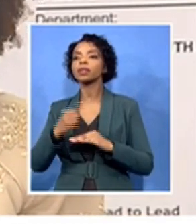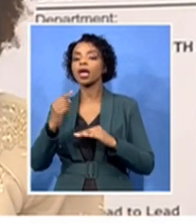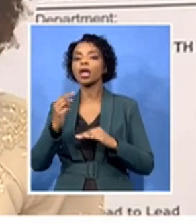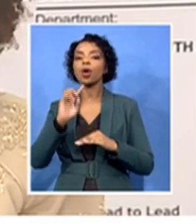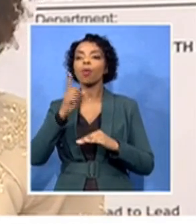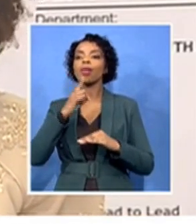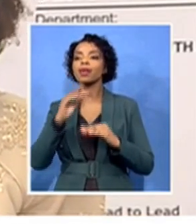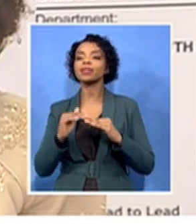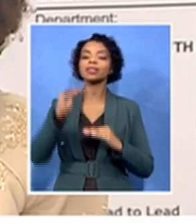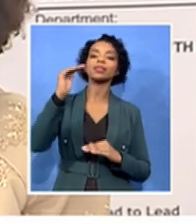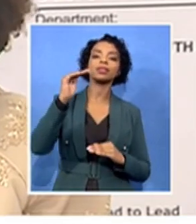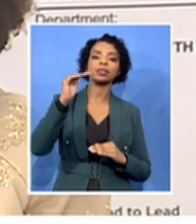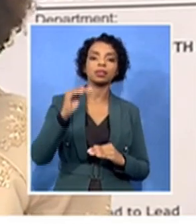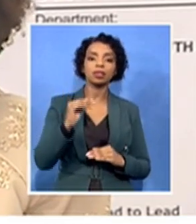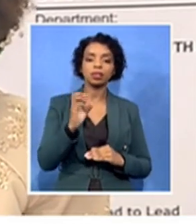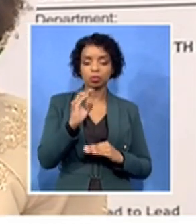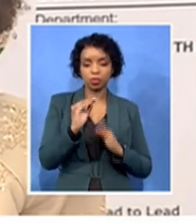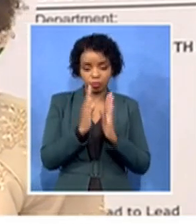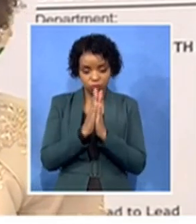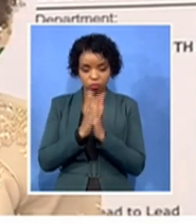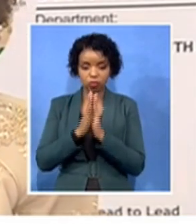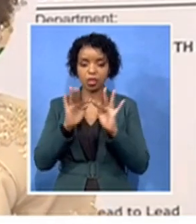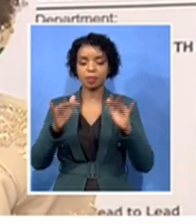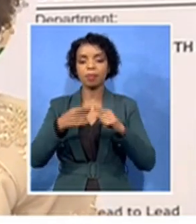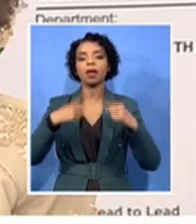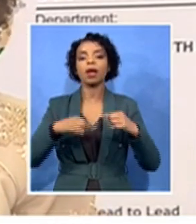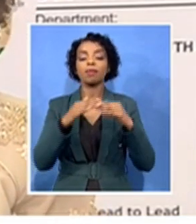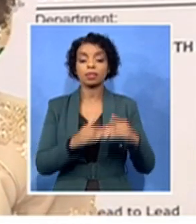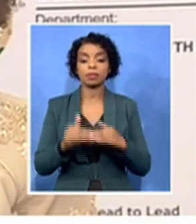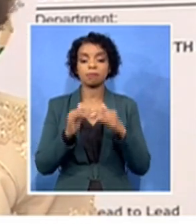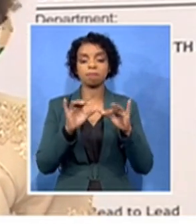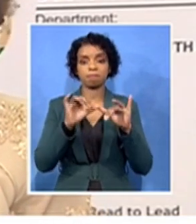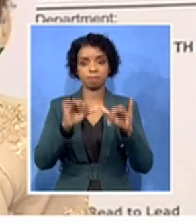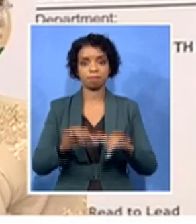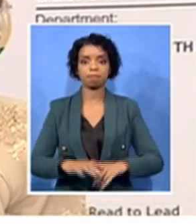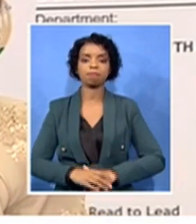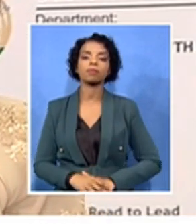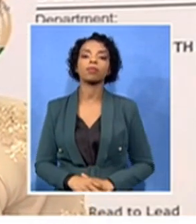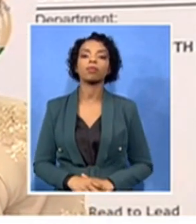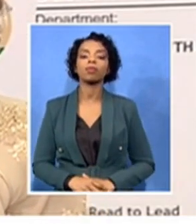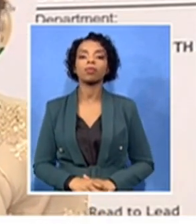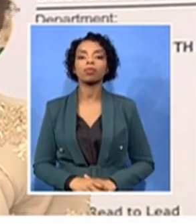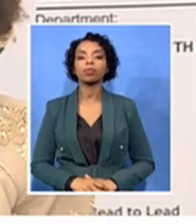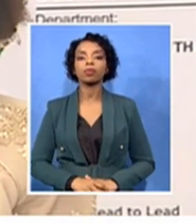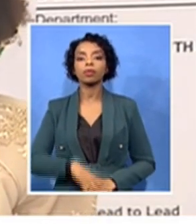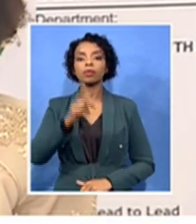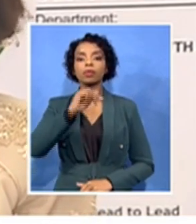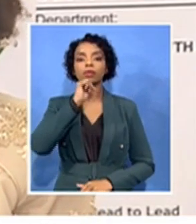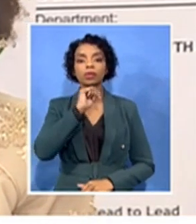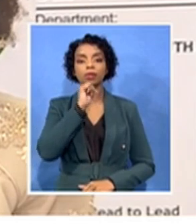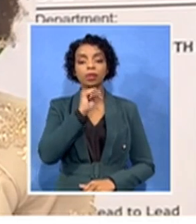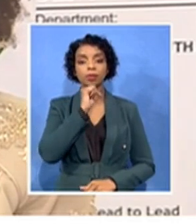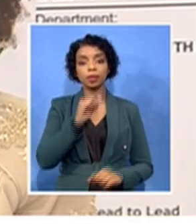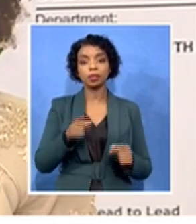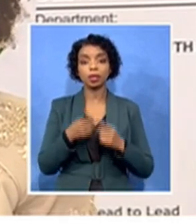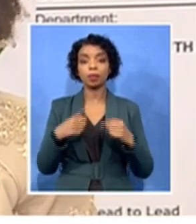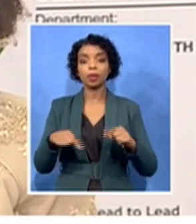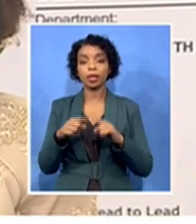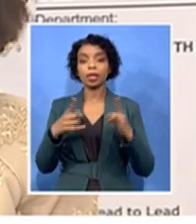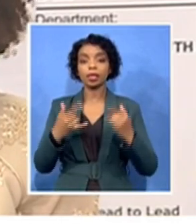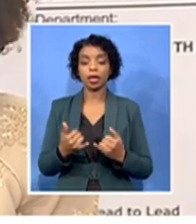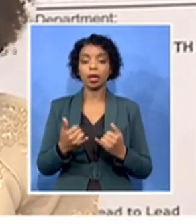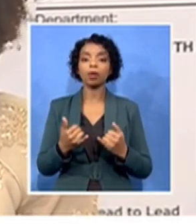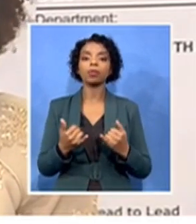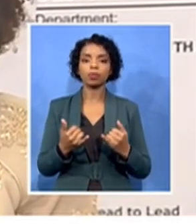vigilant. Because despite the good news that we have reached now, we remain at risk.